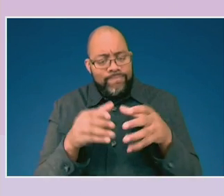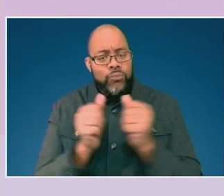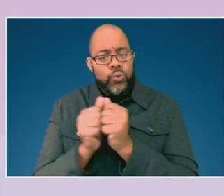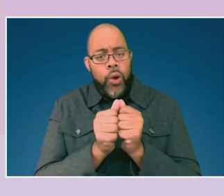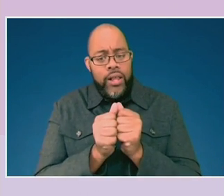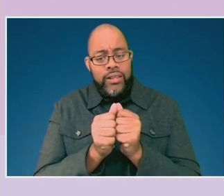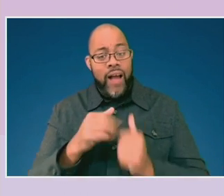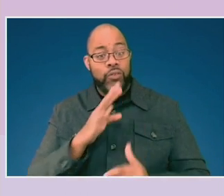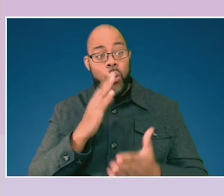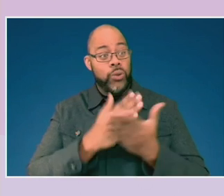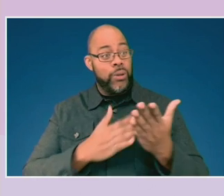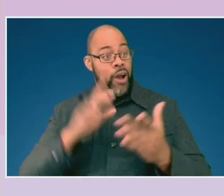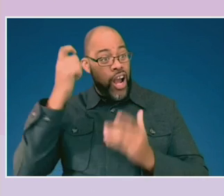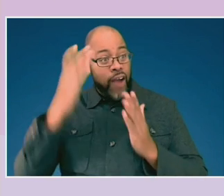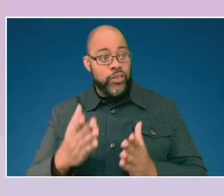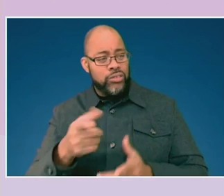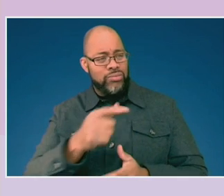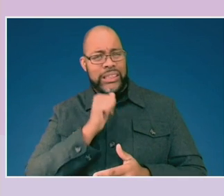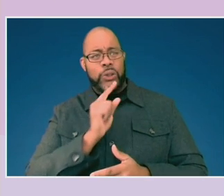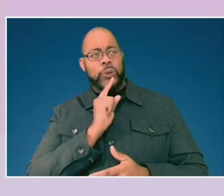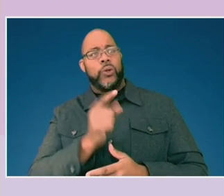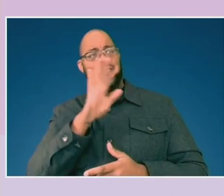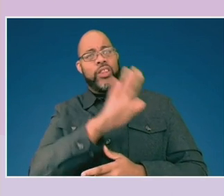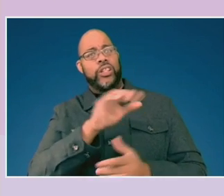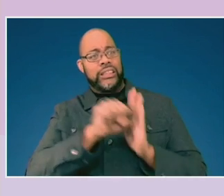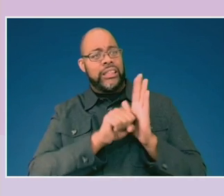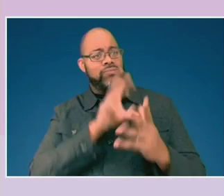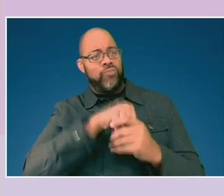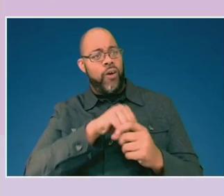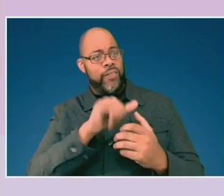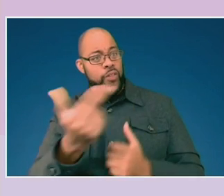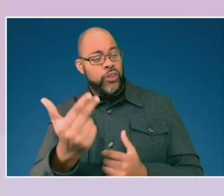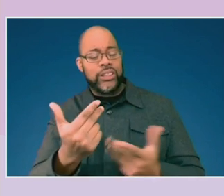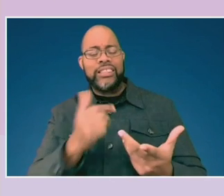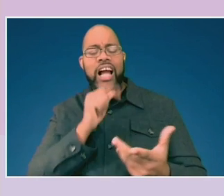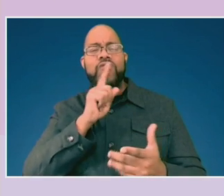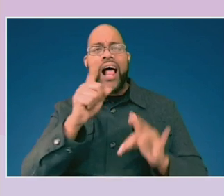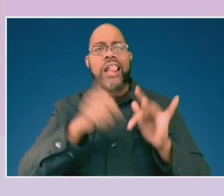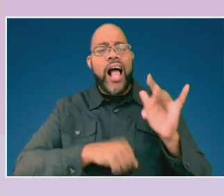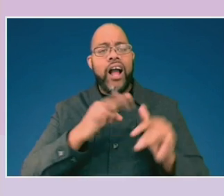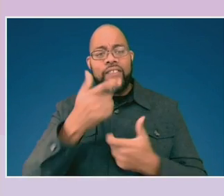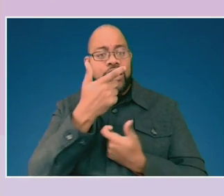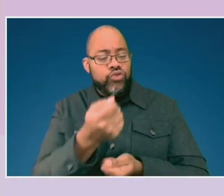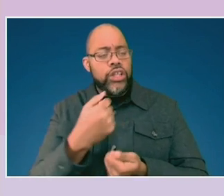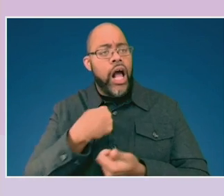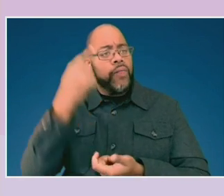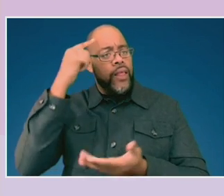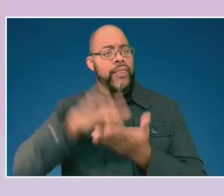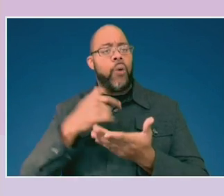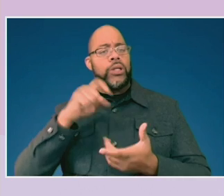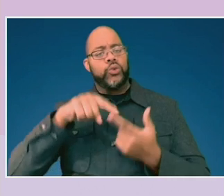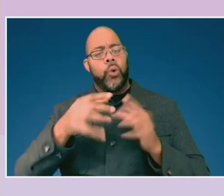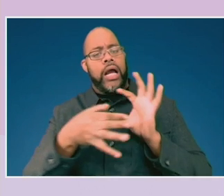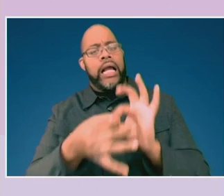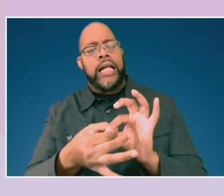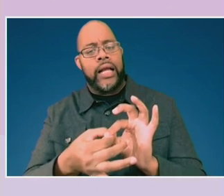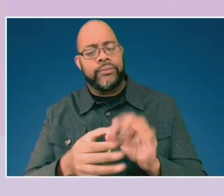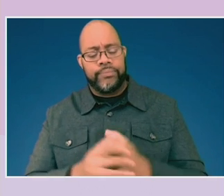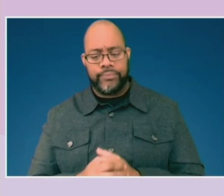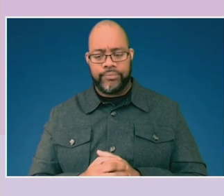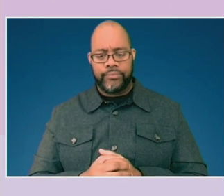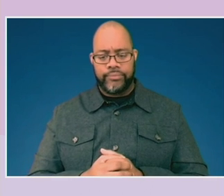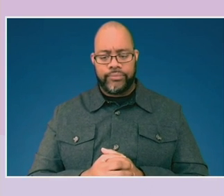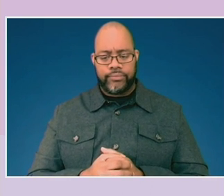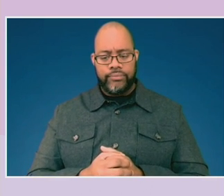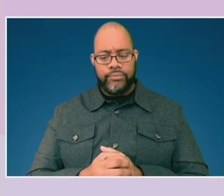talked to some governors who weren't sure if their state was part of it. So I don't think it's lack of interest. I just think we just need to connect and we need to do it